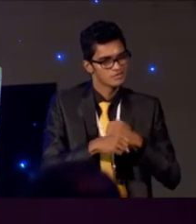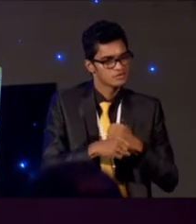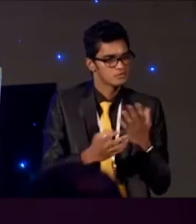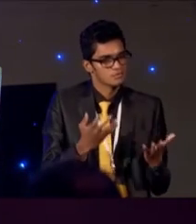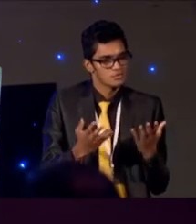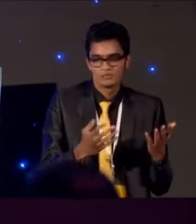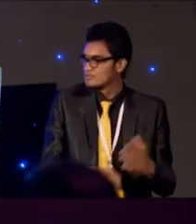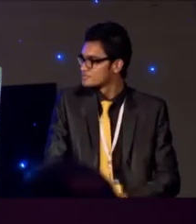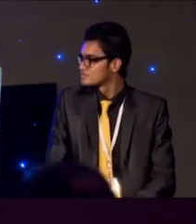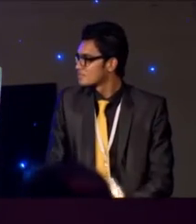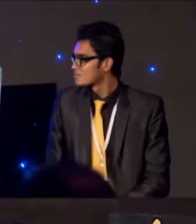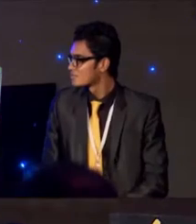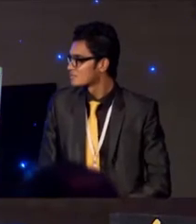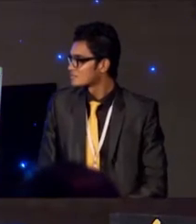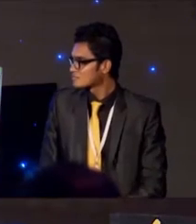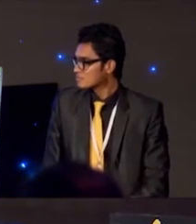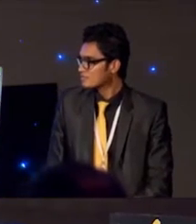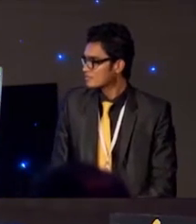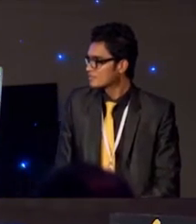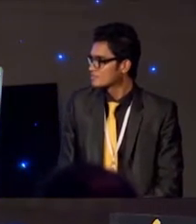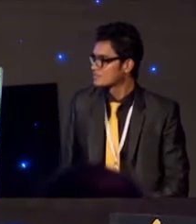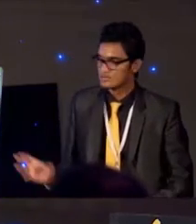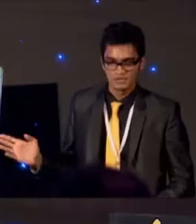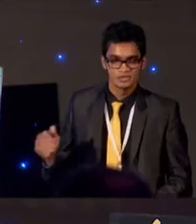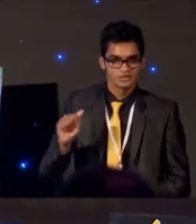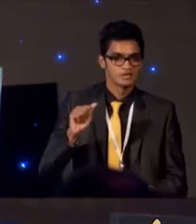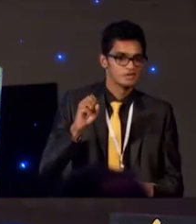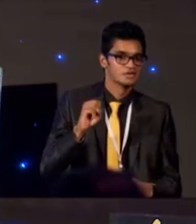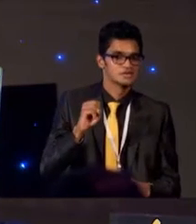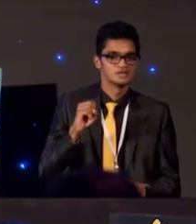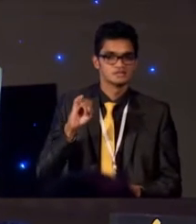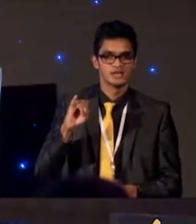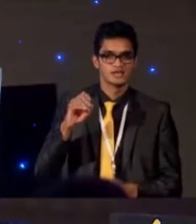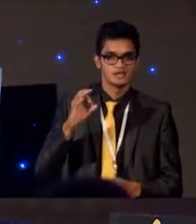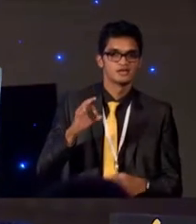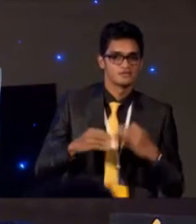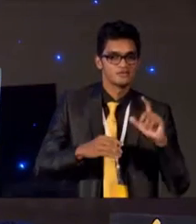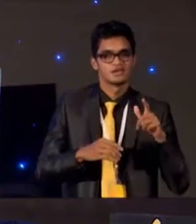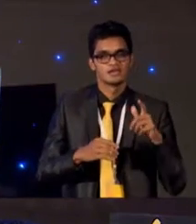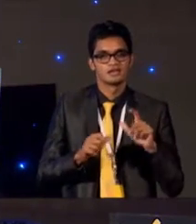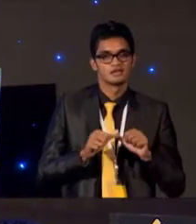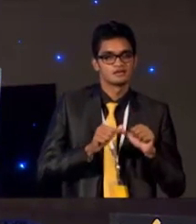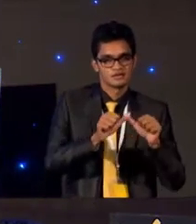Probably Asif, this will Asif, will an, Asif will answer that question. He's working on something there. Okay. Yeah, there's one more person there.